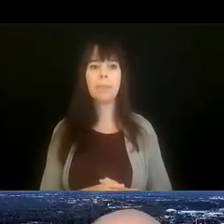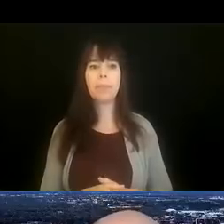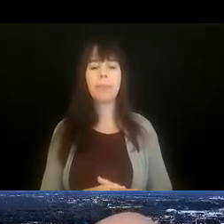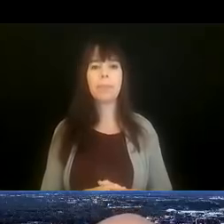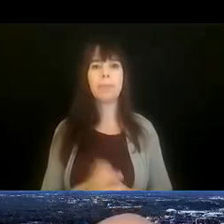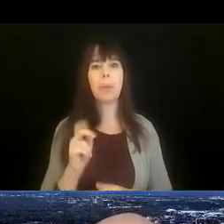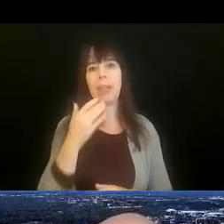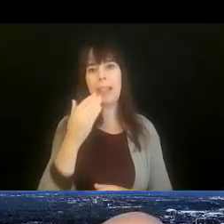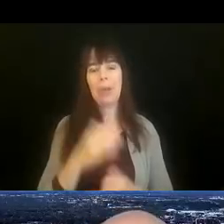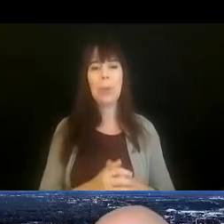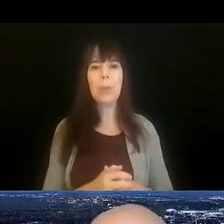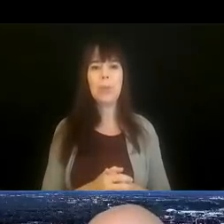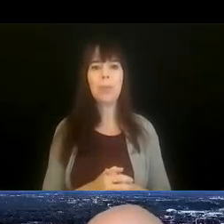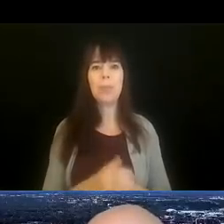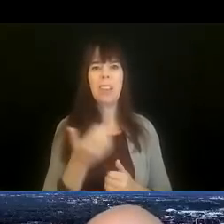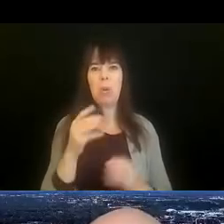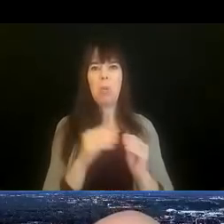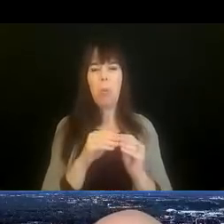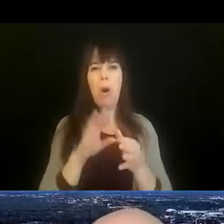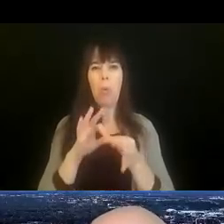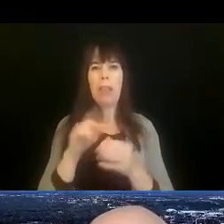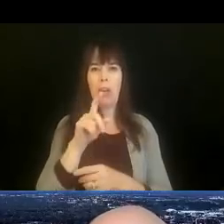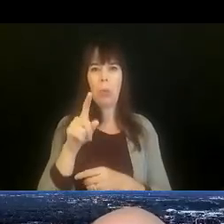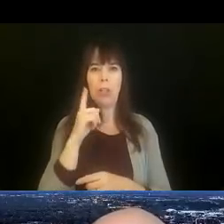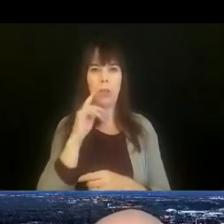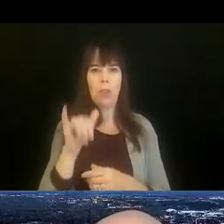Thank you, Dr. Spallinger. A few more related questions.